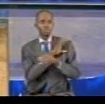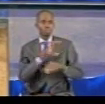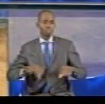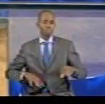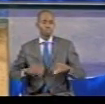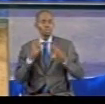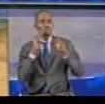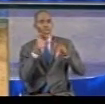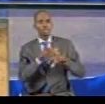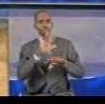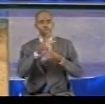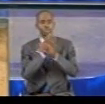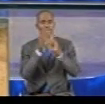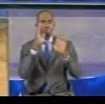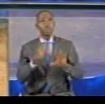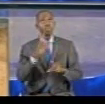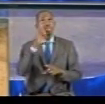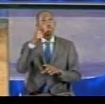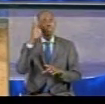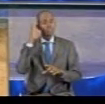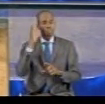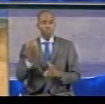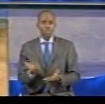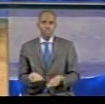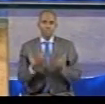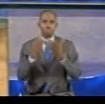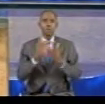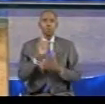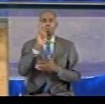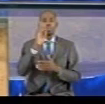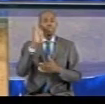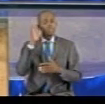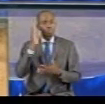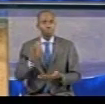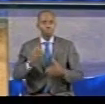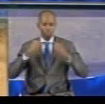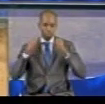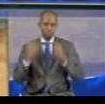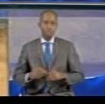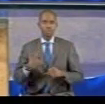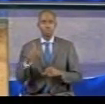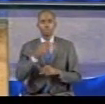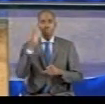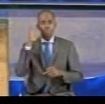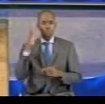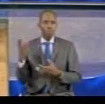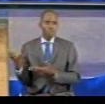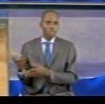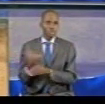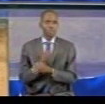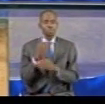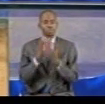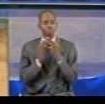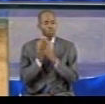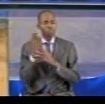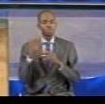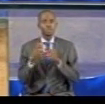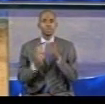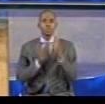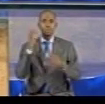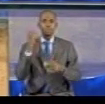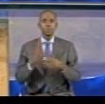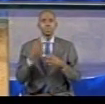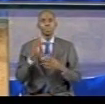He will uphold you. He will strengthen you. He will carry you through in Jesus'